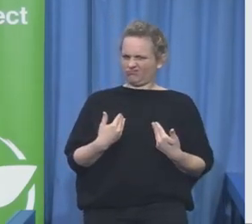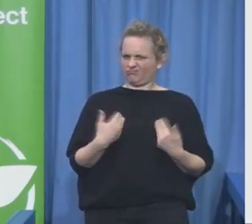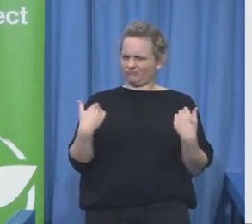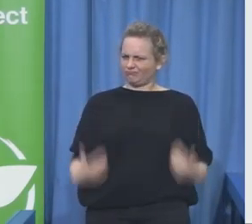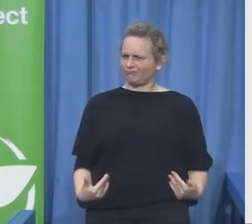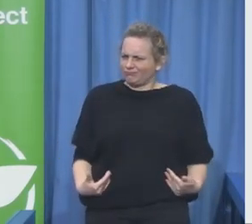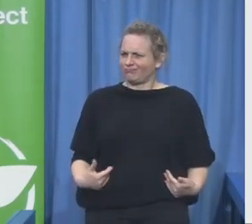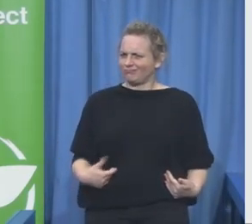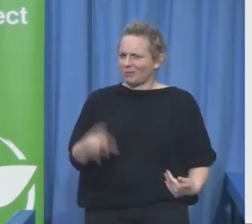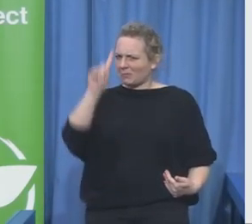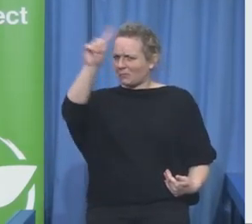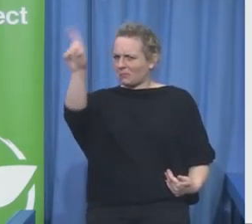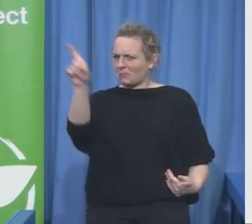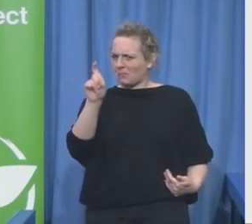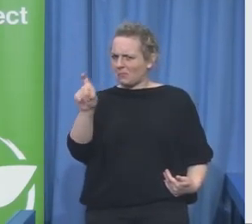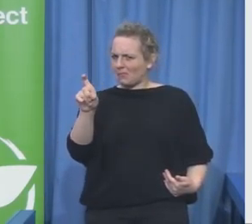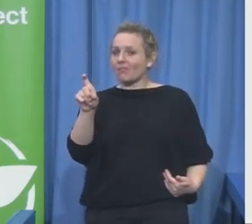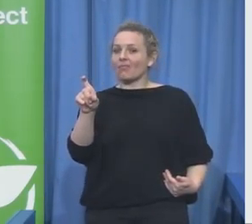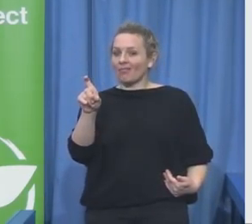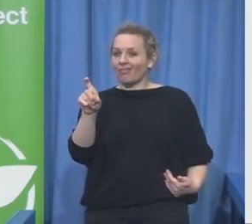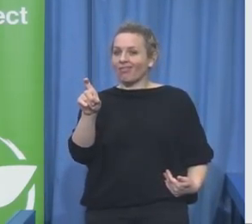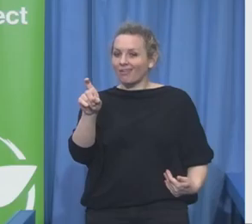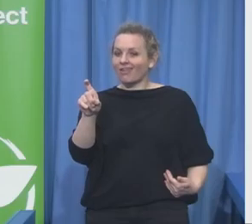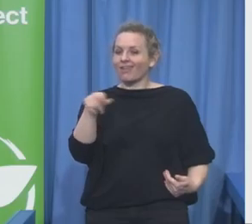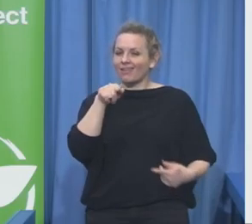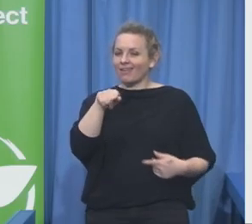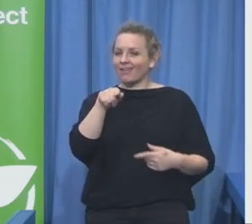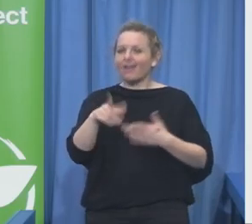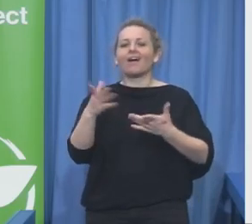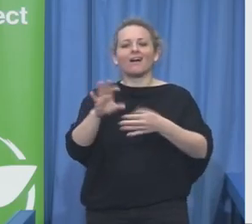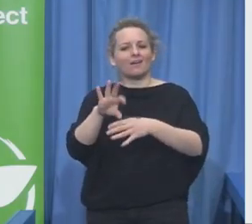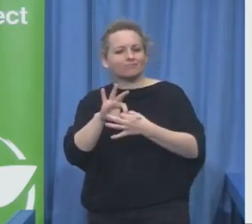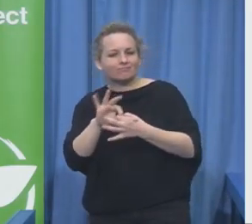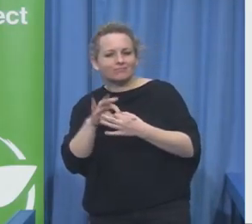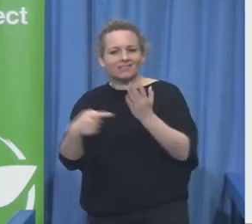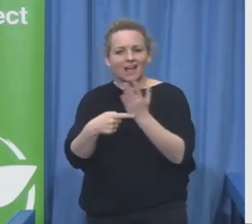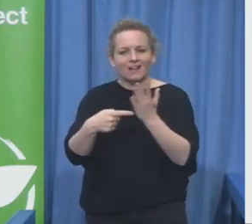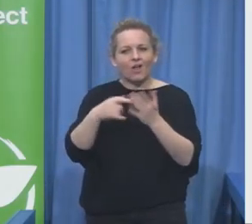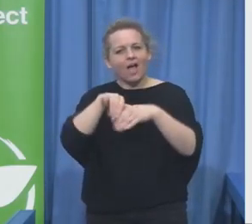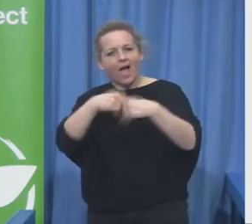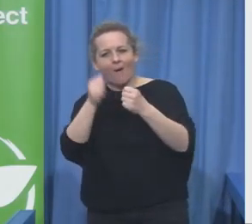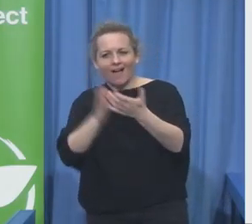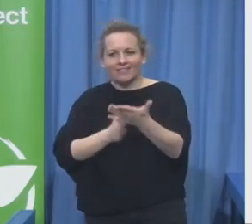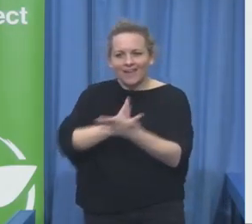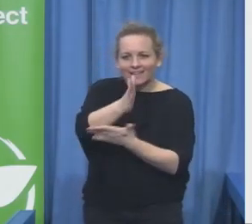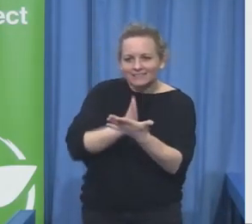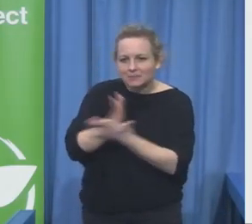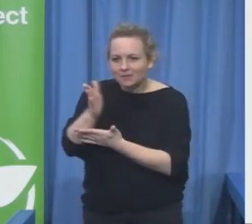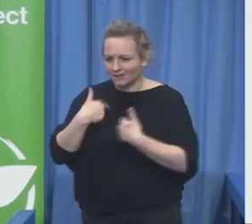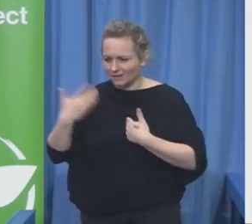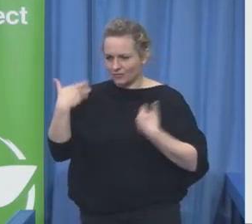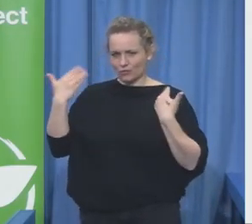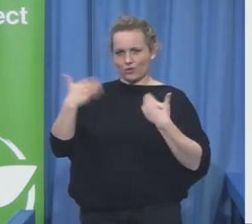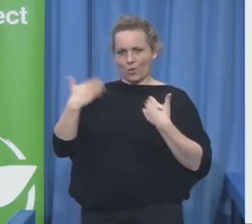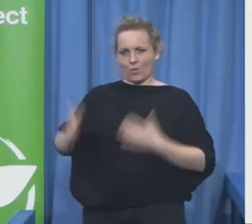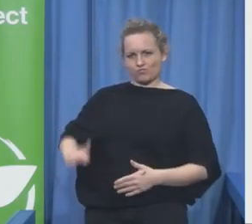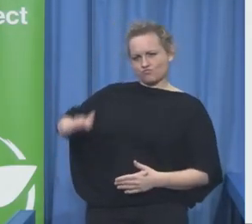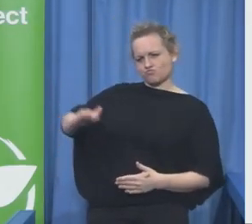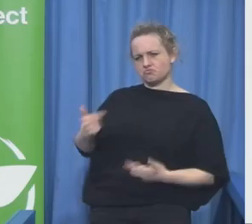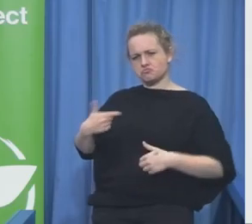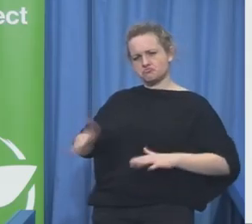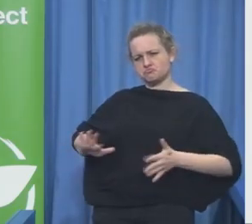amazing subject of accessibility. 26 years ago, my mother, when I was a teenage boy, well, maybe 27 years